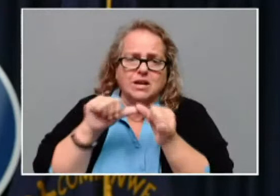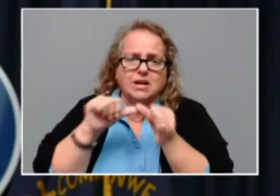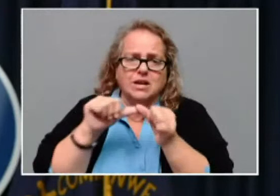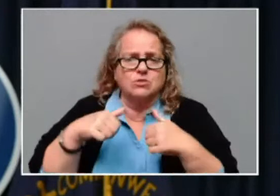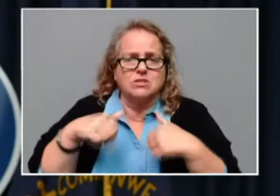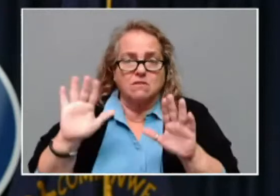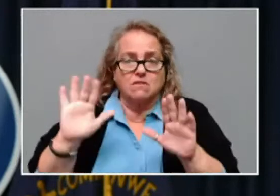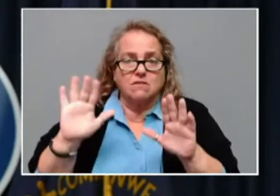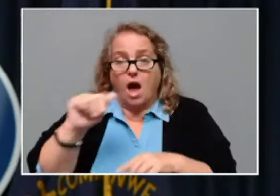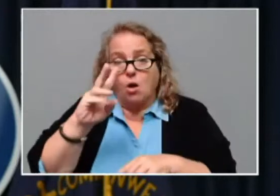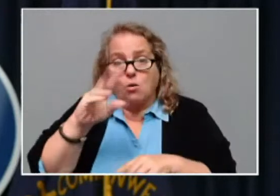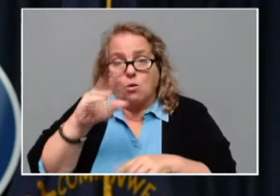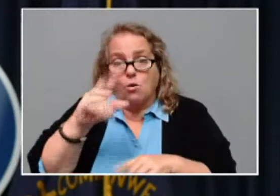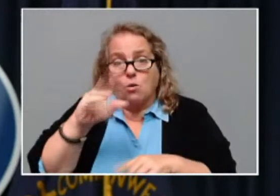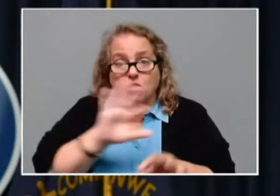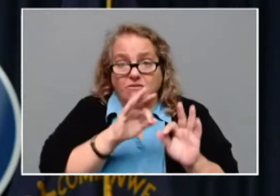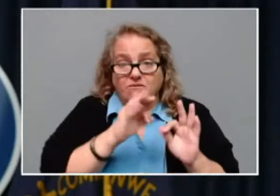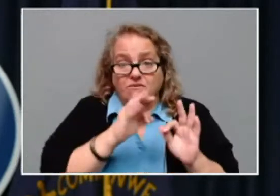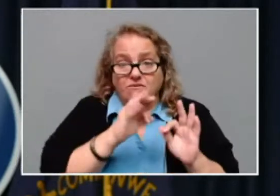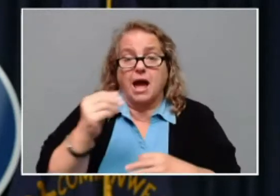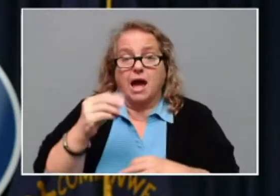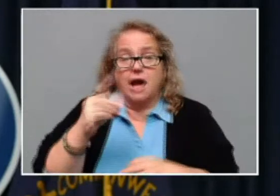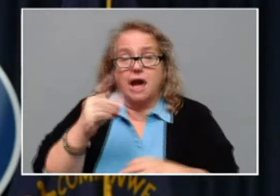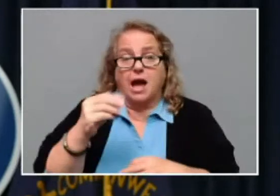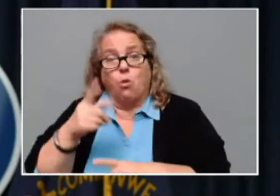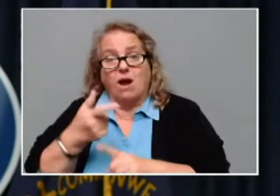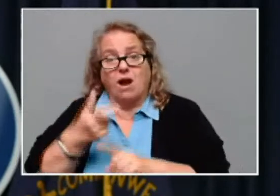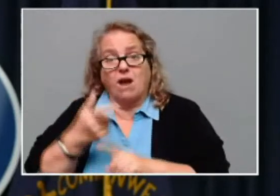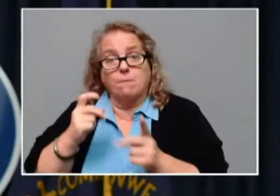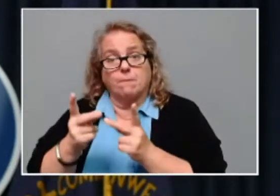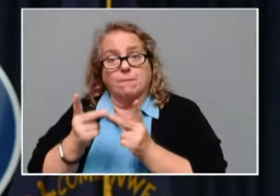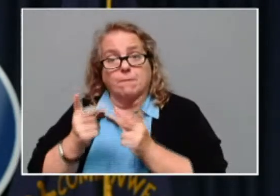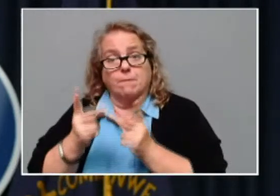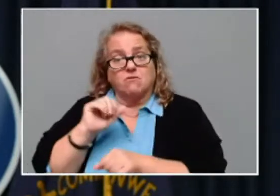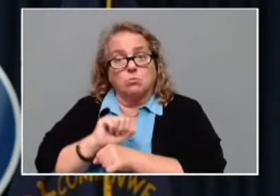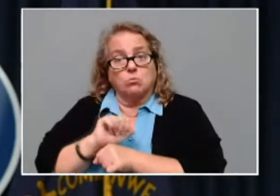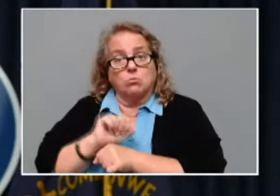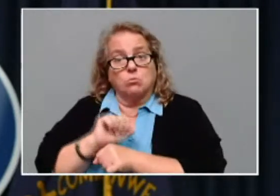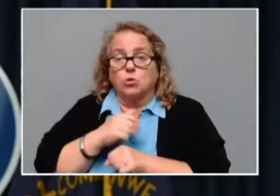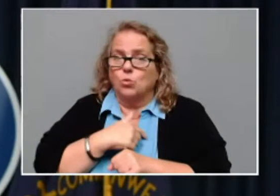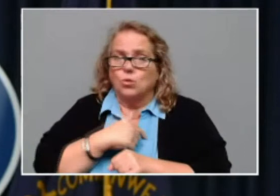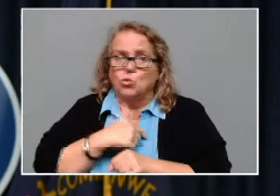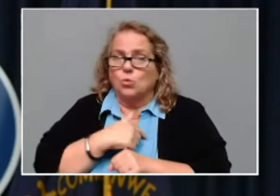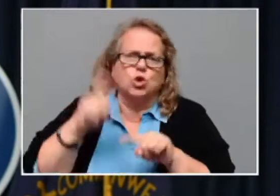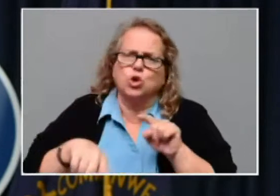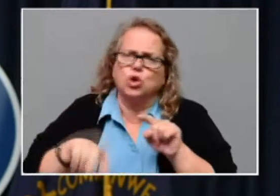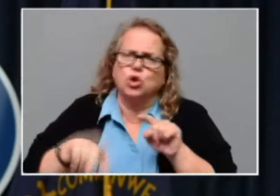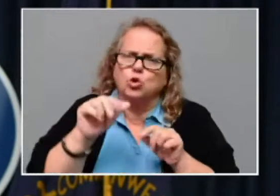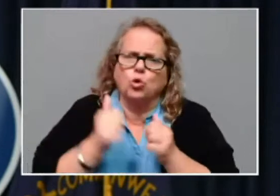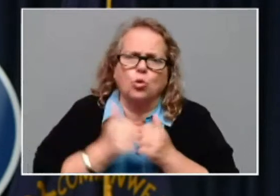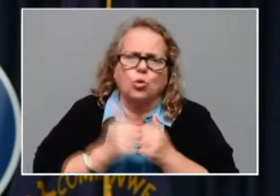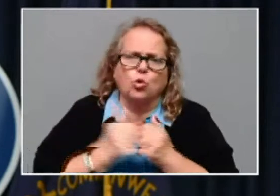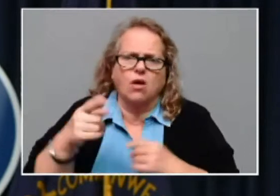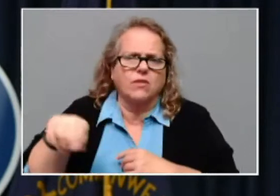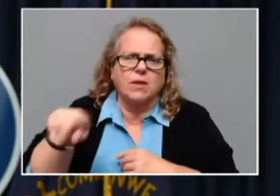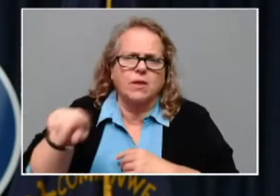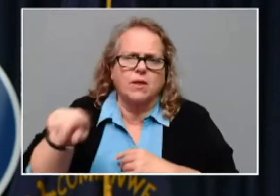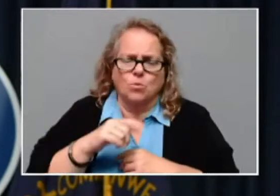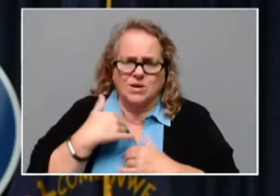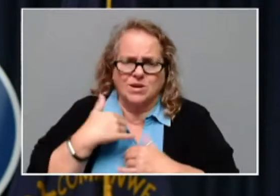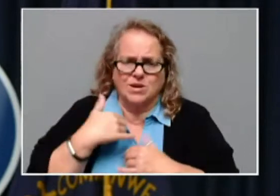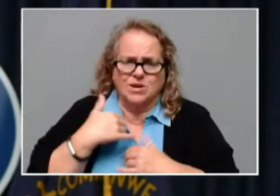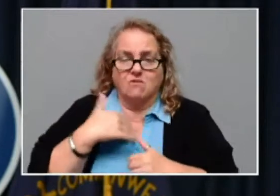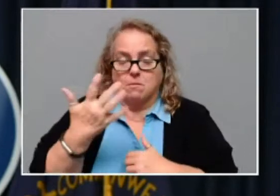to help those most in need. We could not do this without them. We still have almost 450 Army and Air Guardsmen